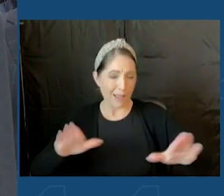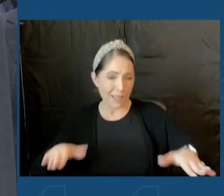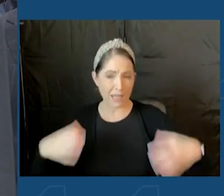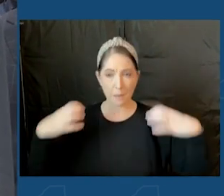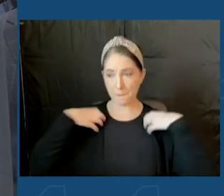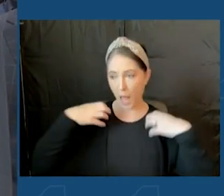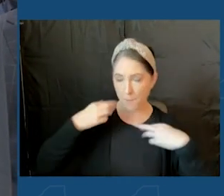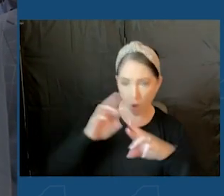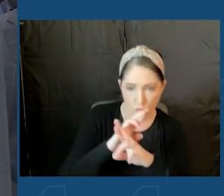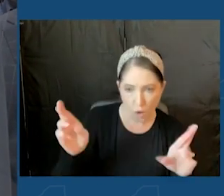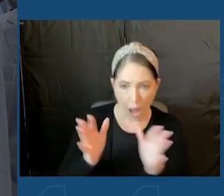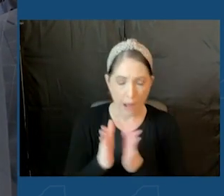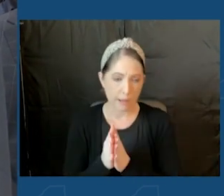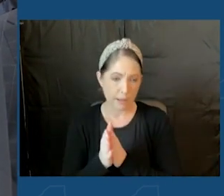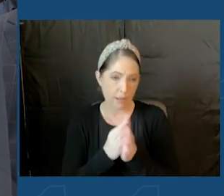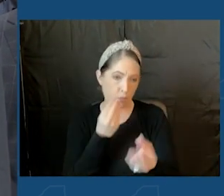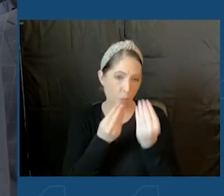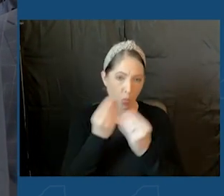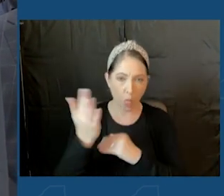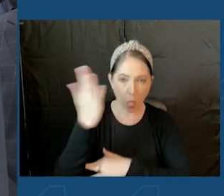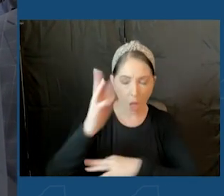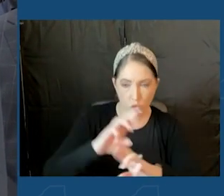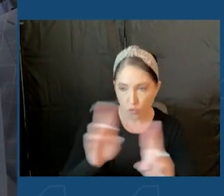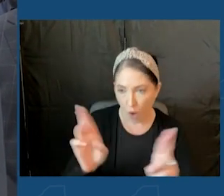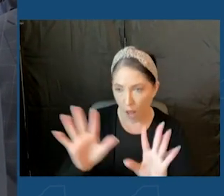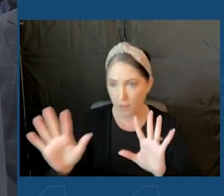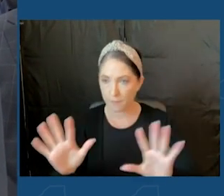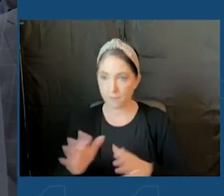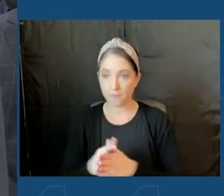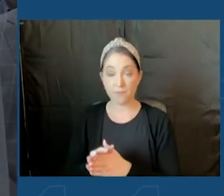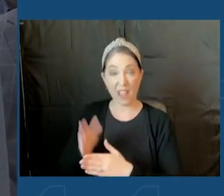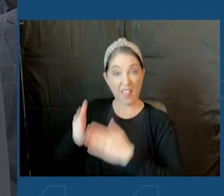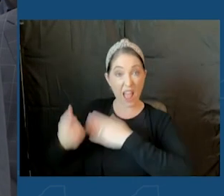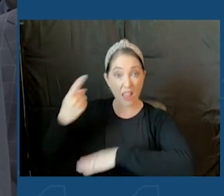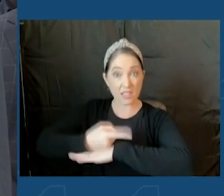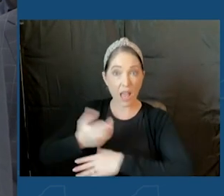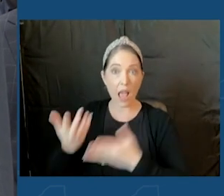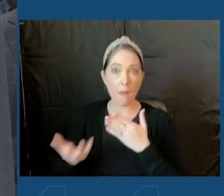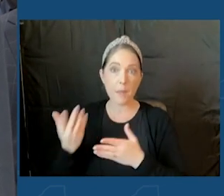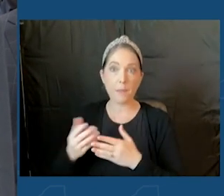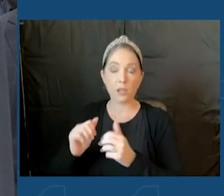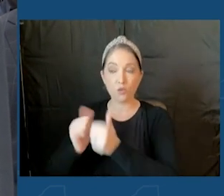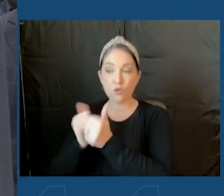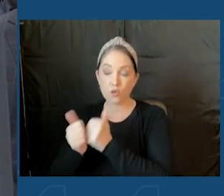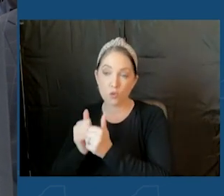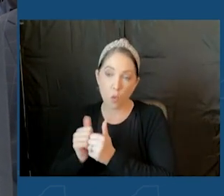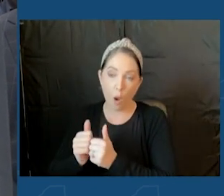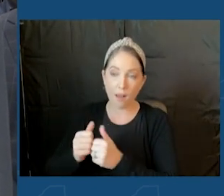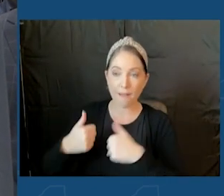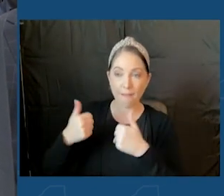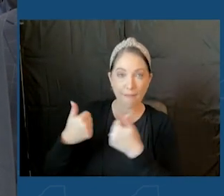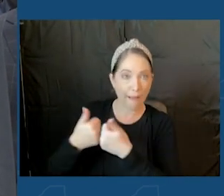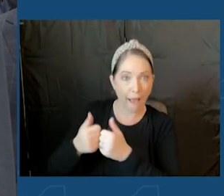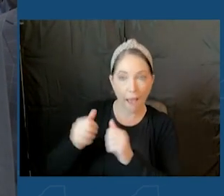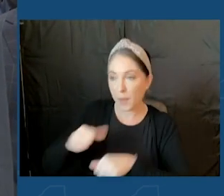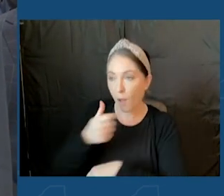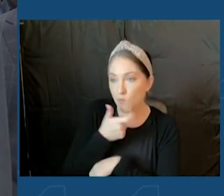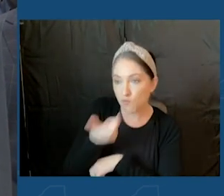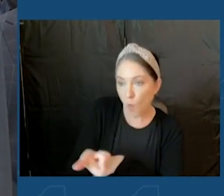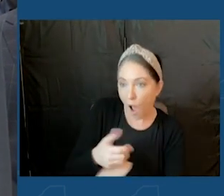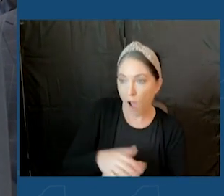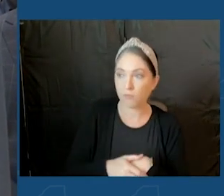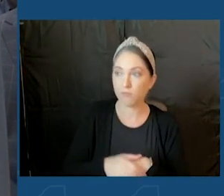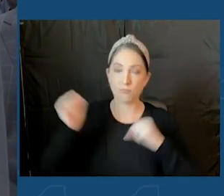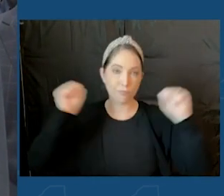lunch. Maybe at the end of the day, make sure you don't miss a sporting event, maybe a little time for yourself for exercise. You can do whatever you want with